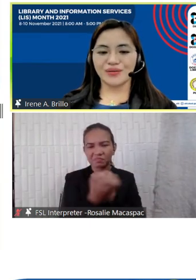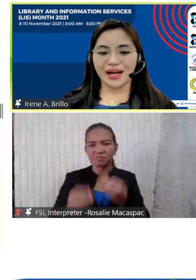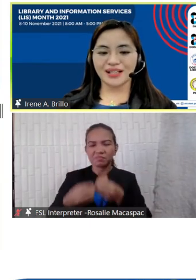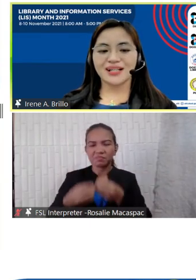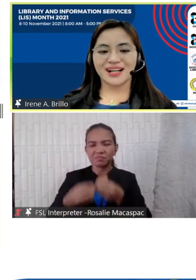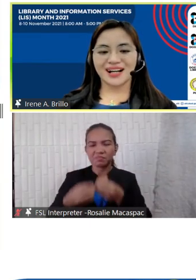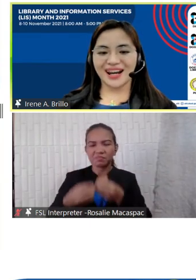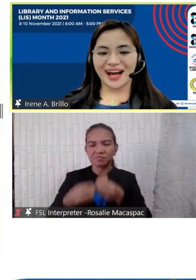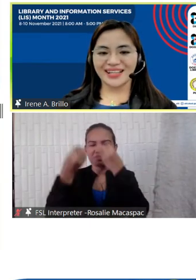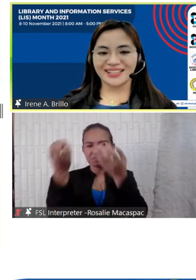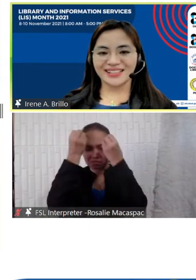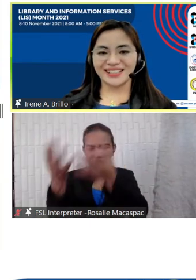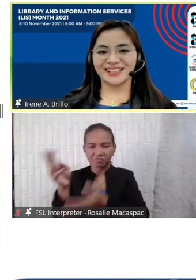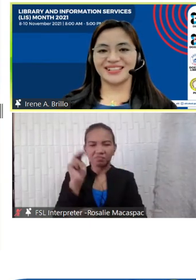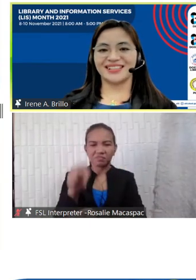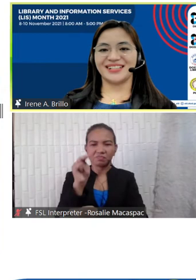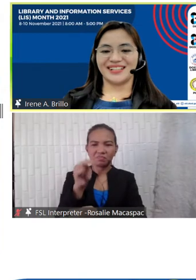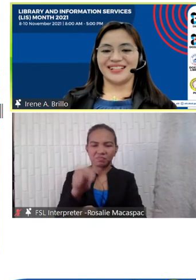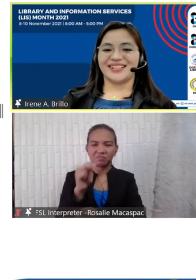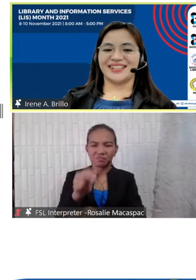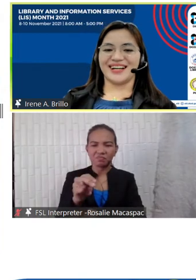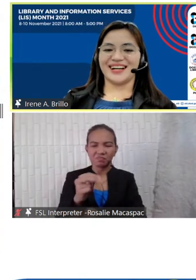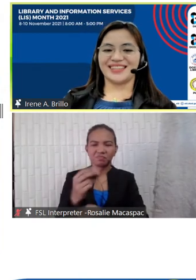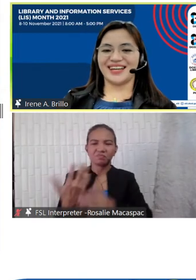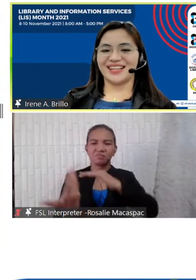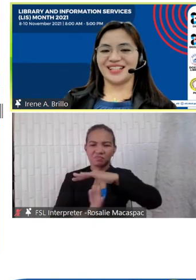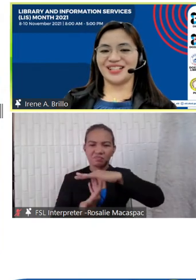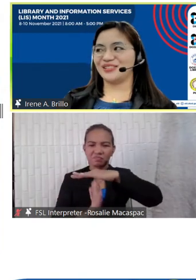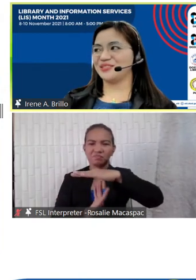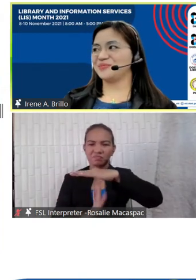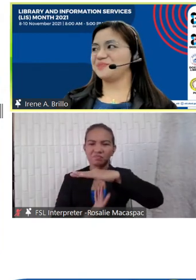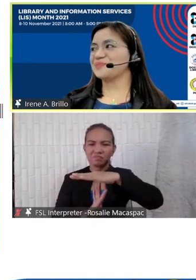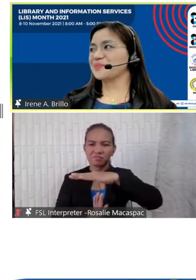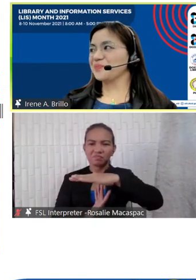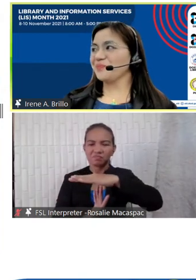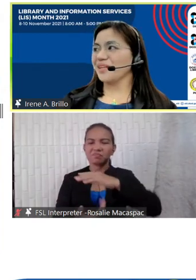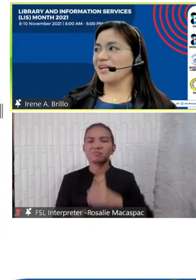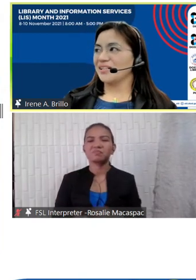our direct clientele. Ayan, thank you.